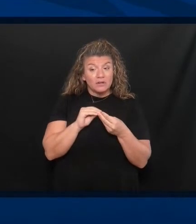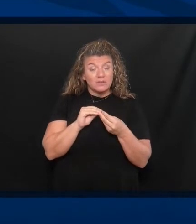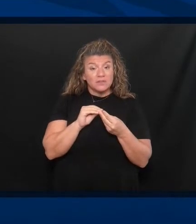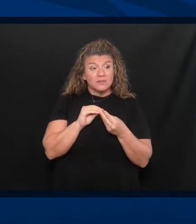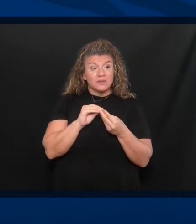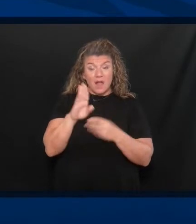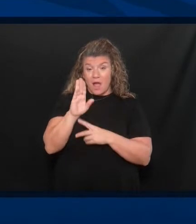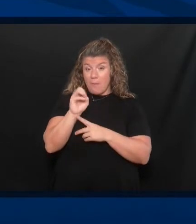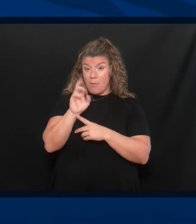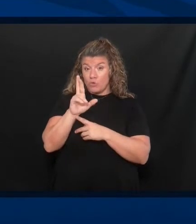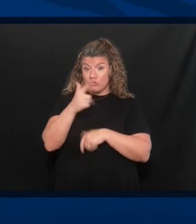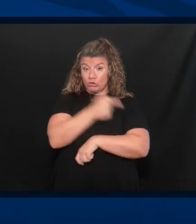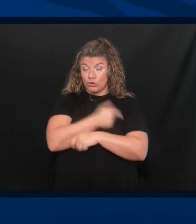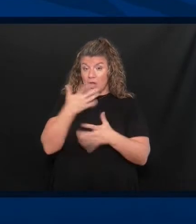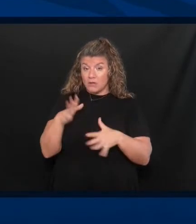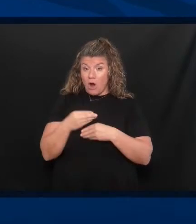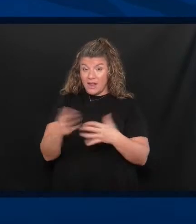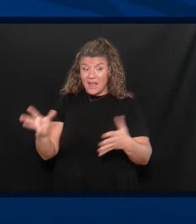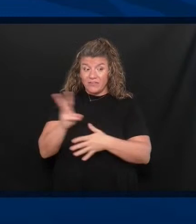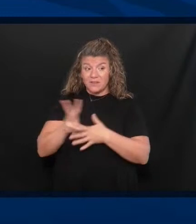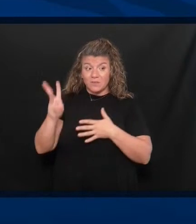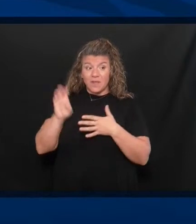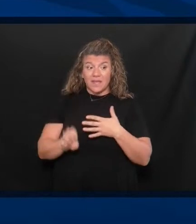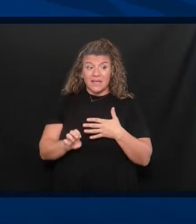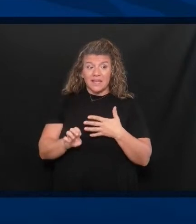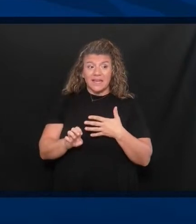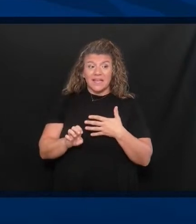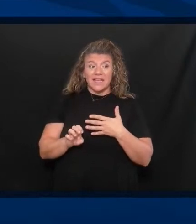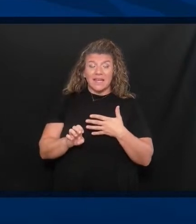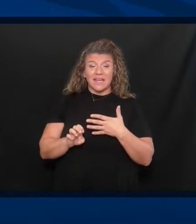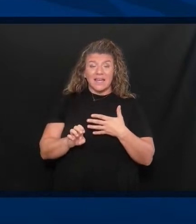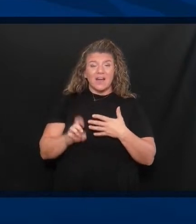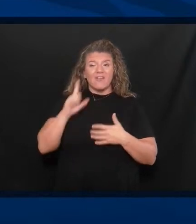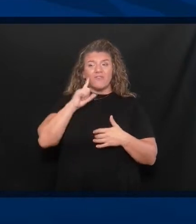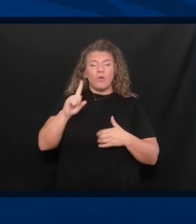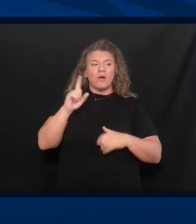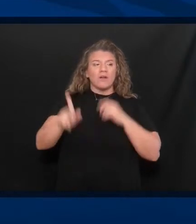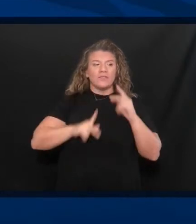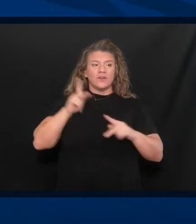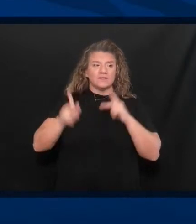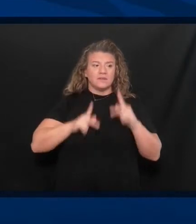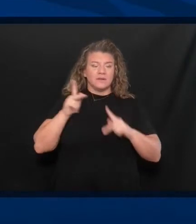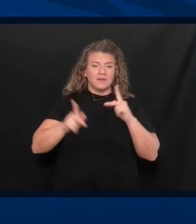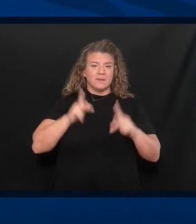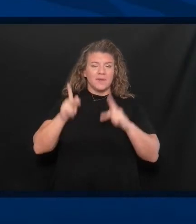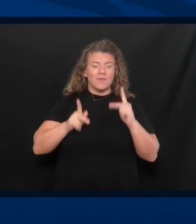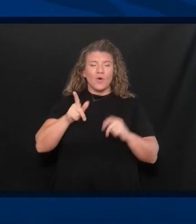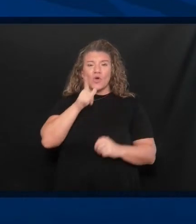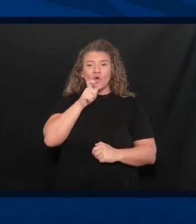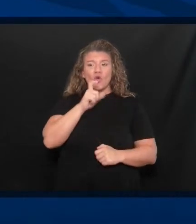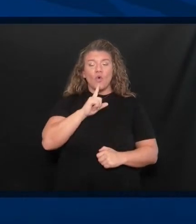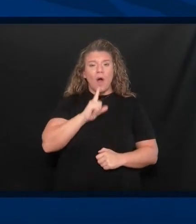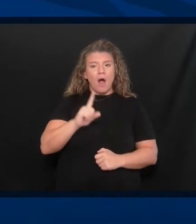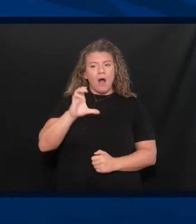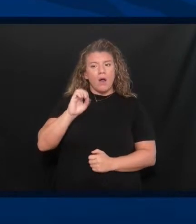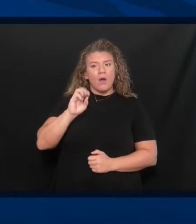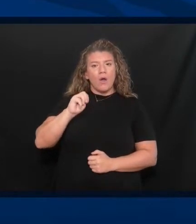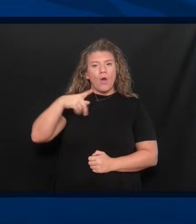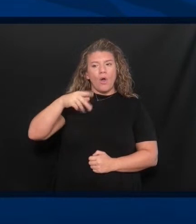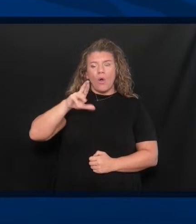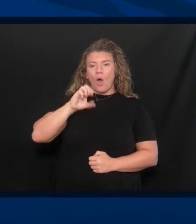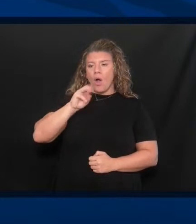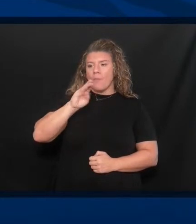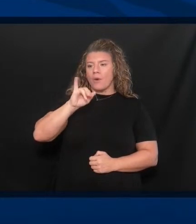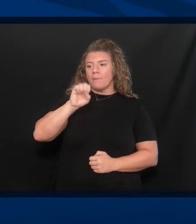shots that were given out in the state this weekend? And for those people that are immunocompromised, what